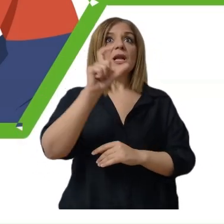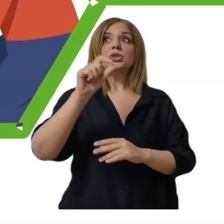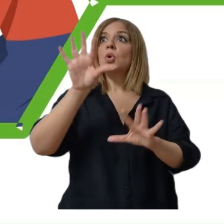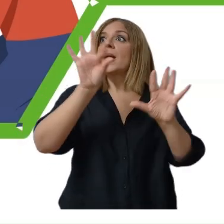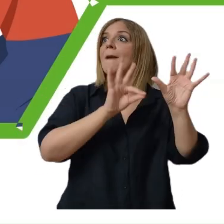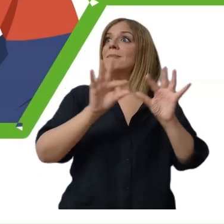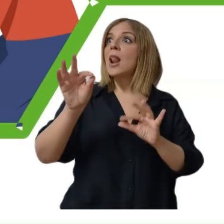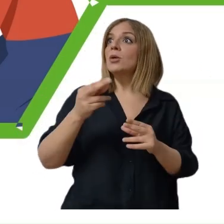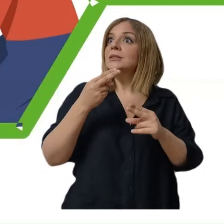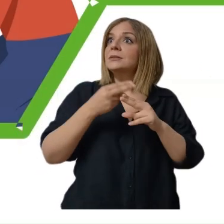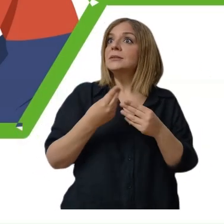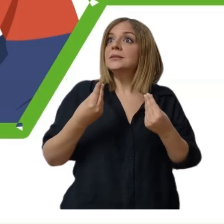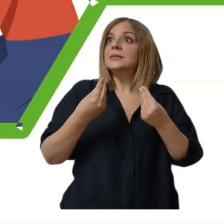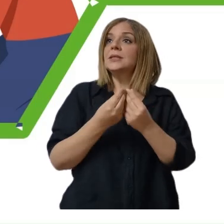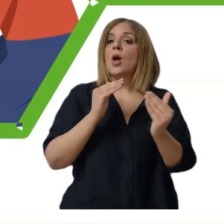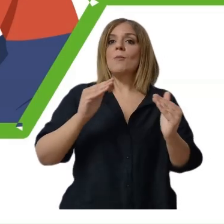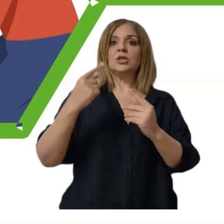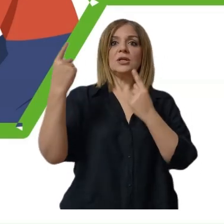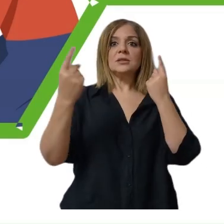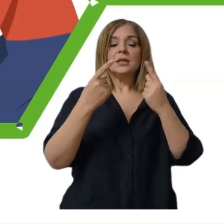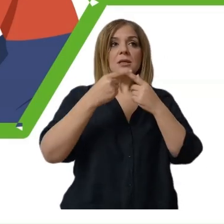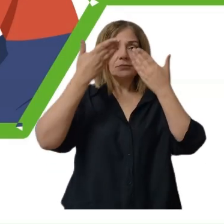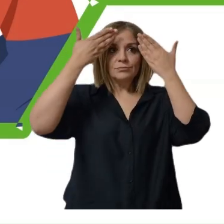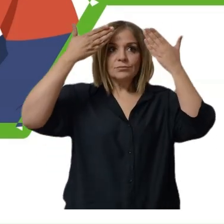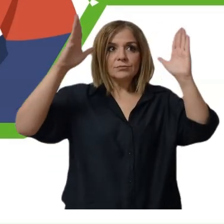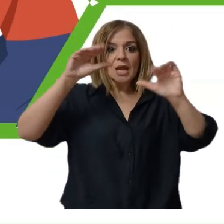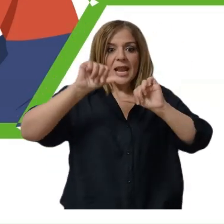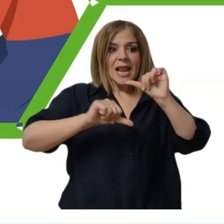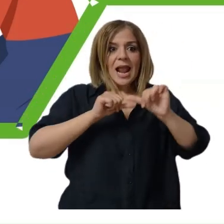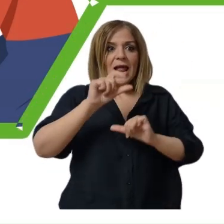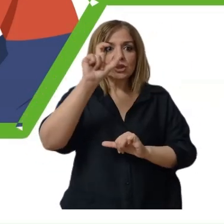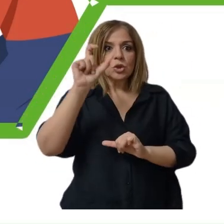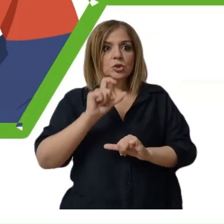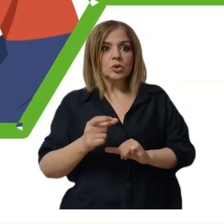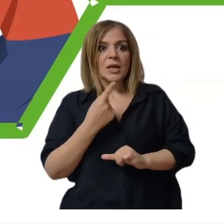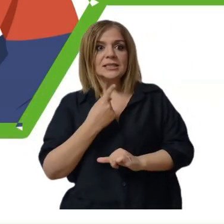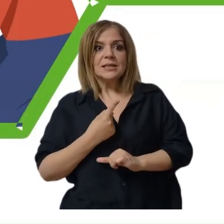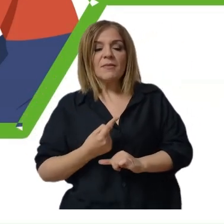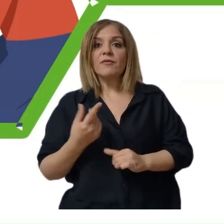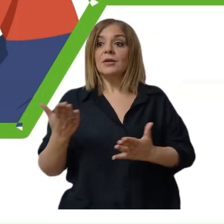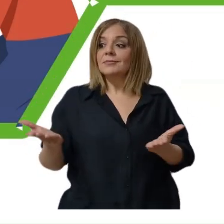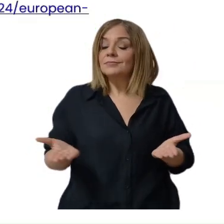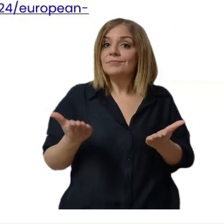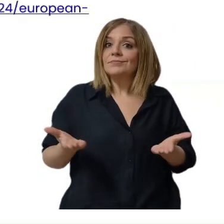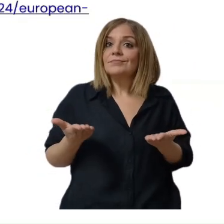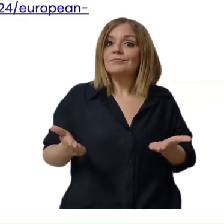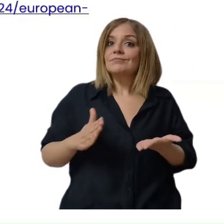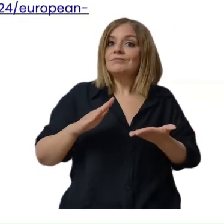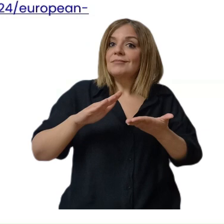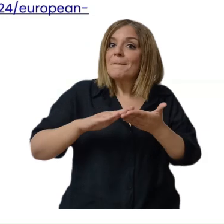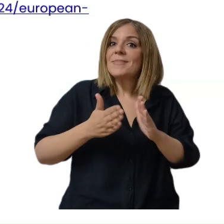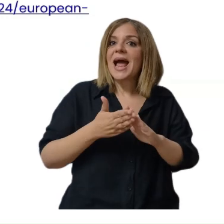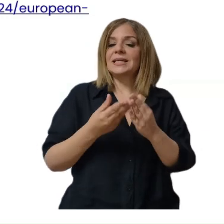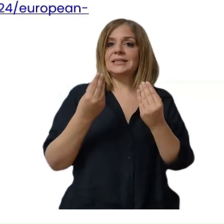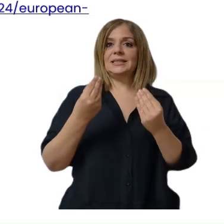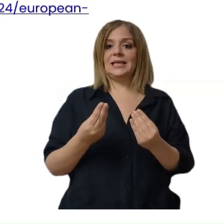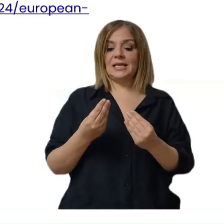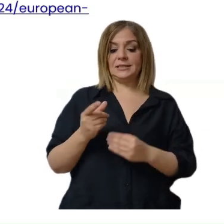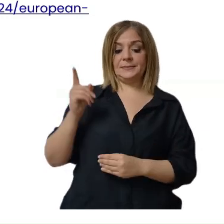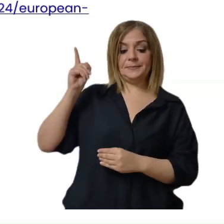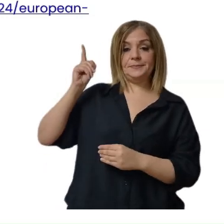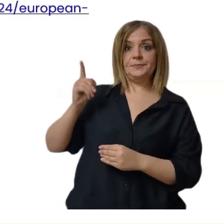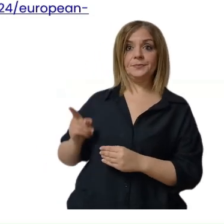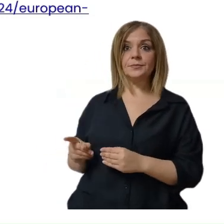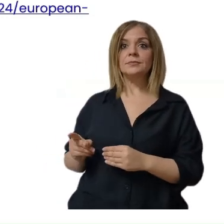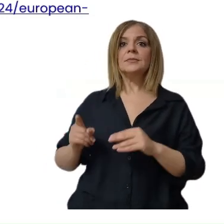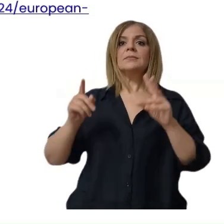choices, openness to changing habits, and willingness to act sustainably. Here are